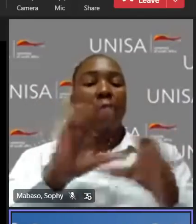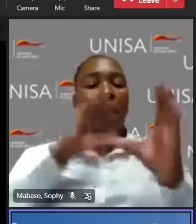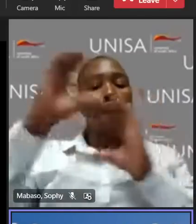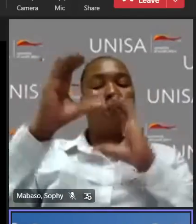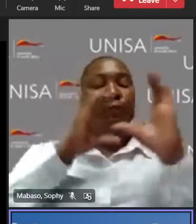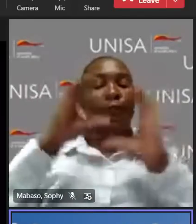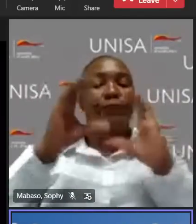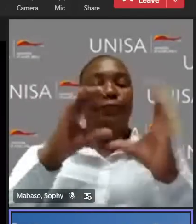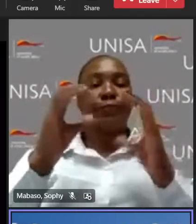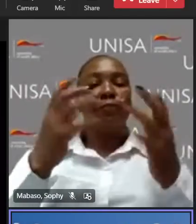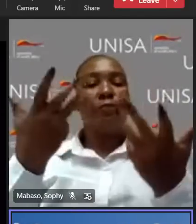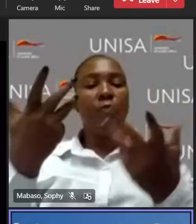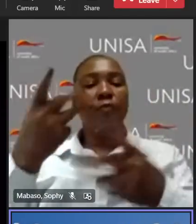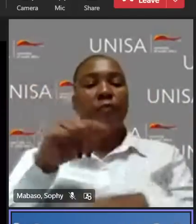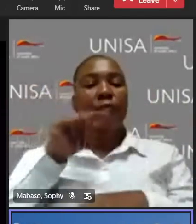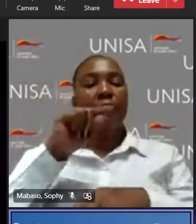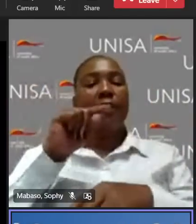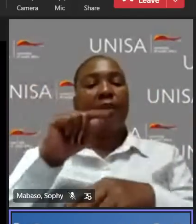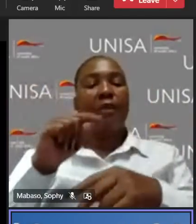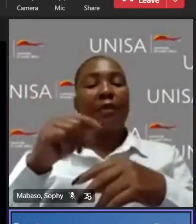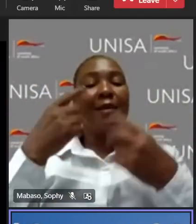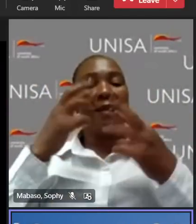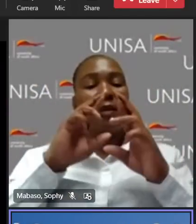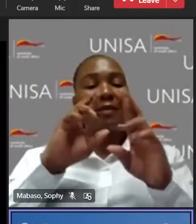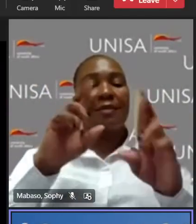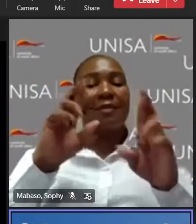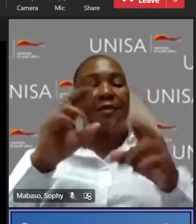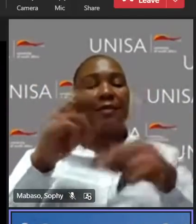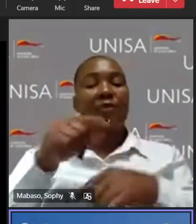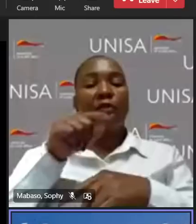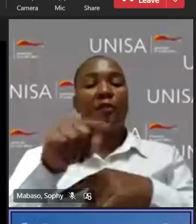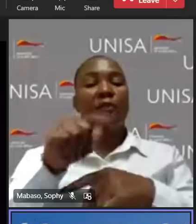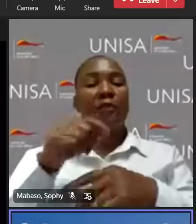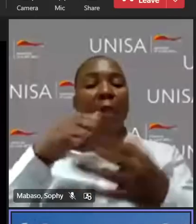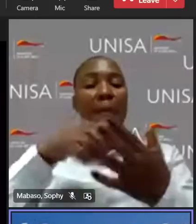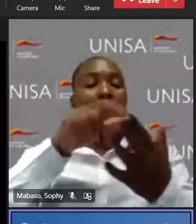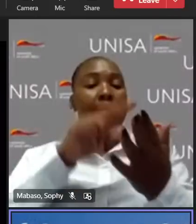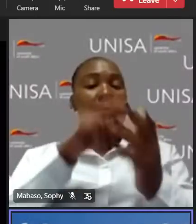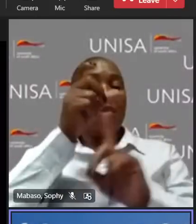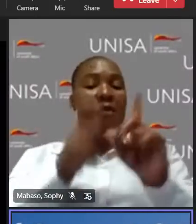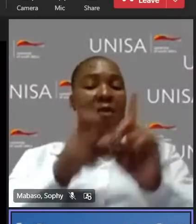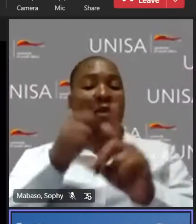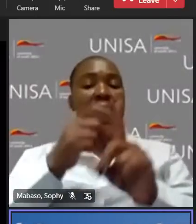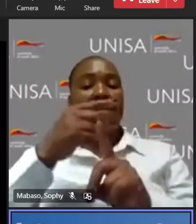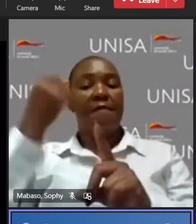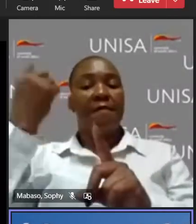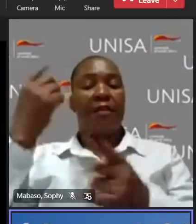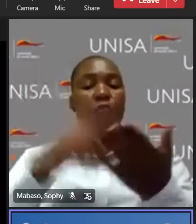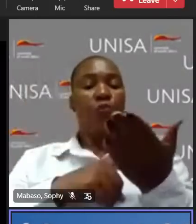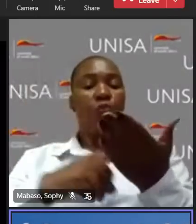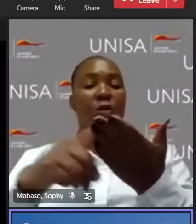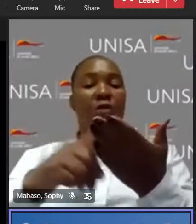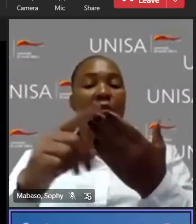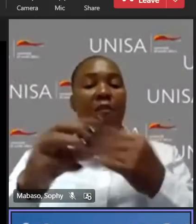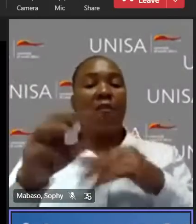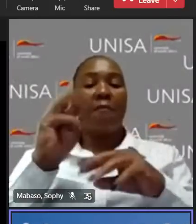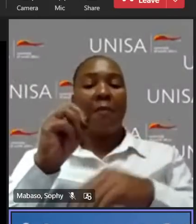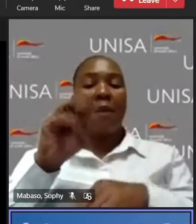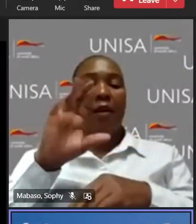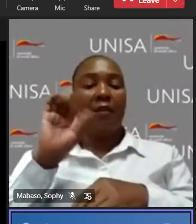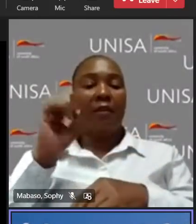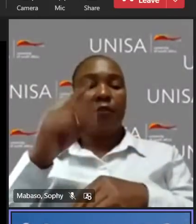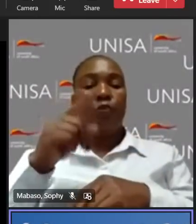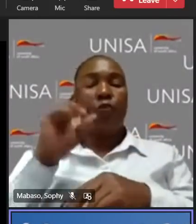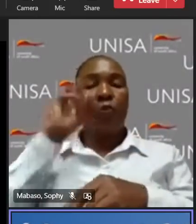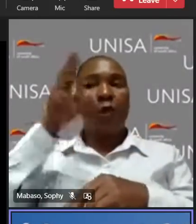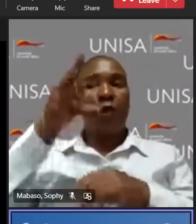communicate the outcome to the applicants the first week of March. We should be communicating with our students